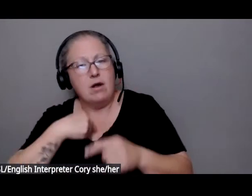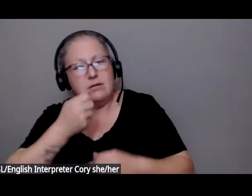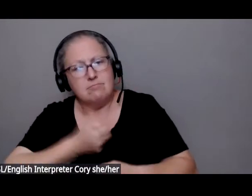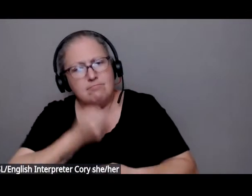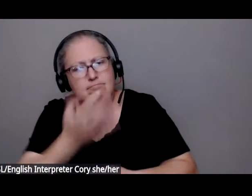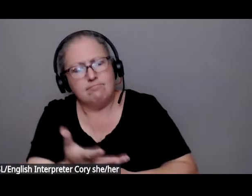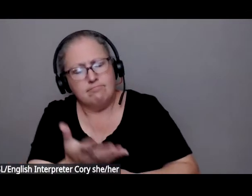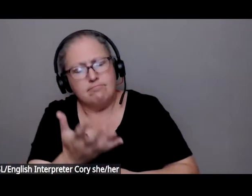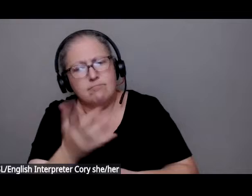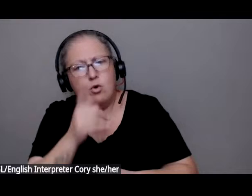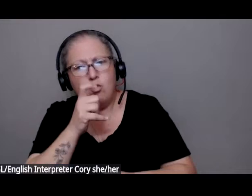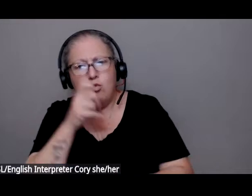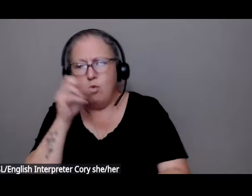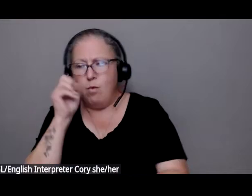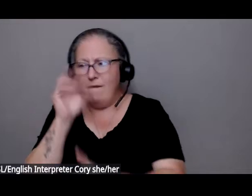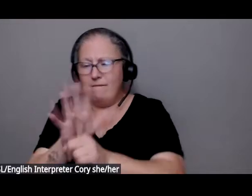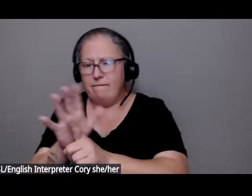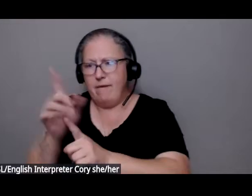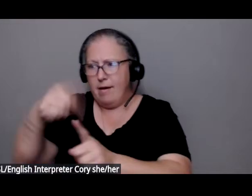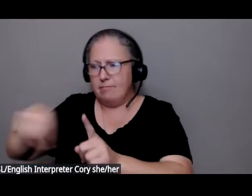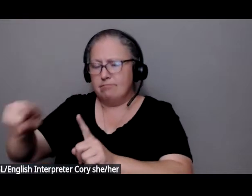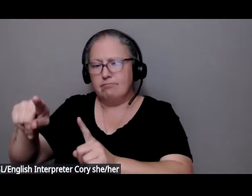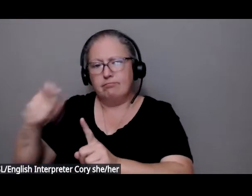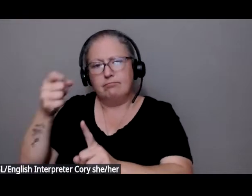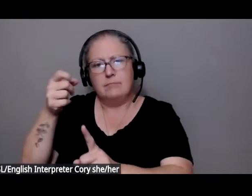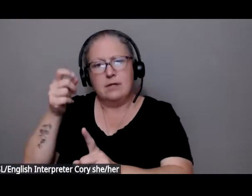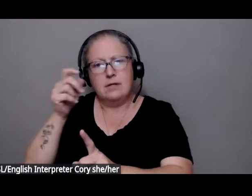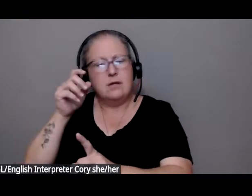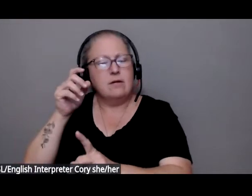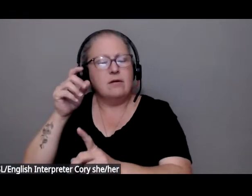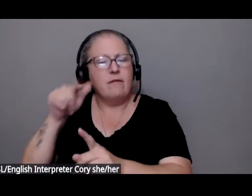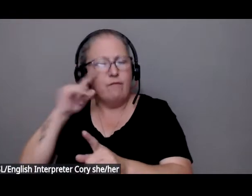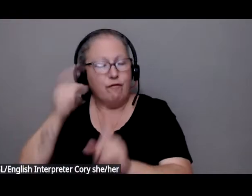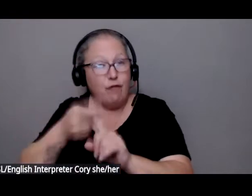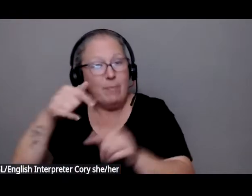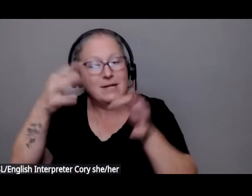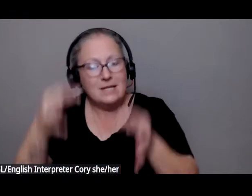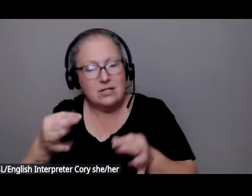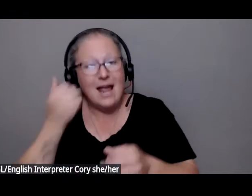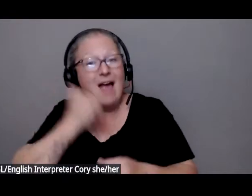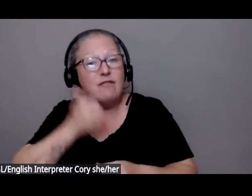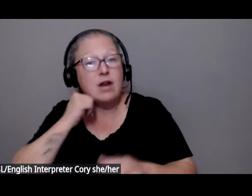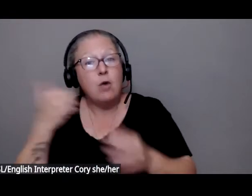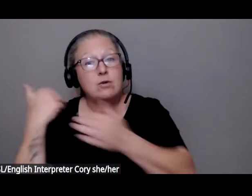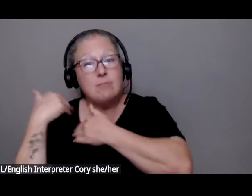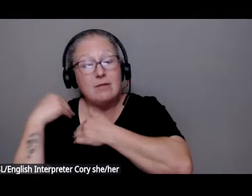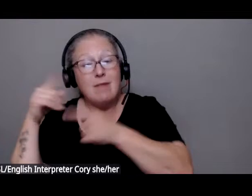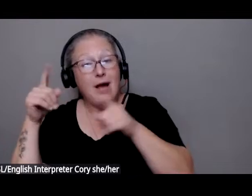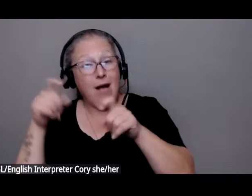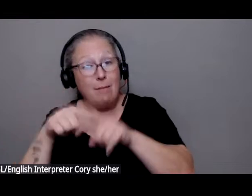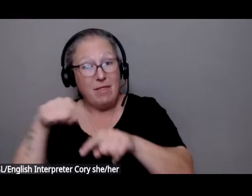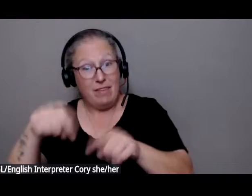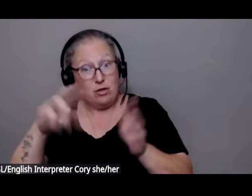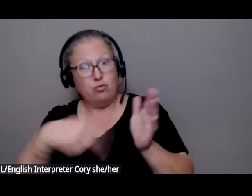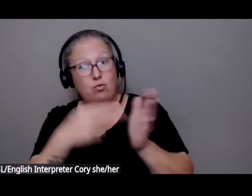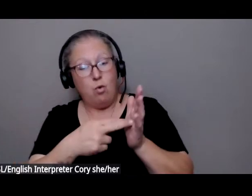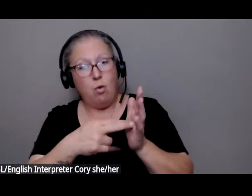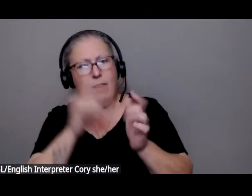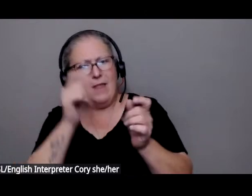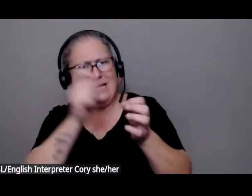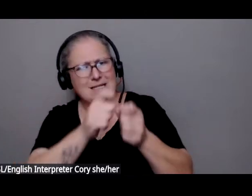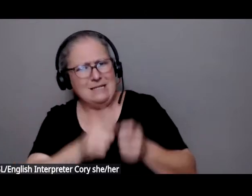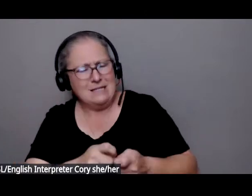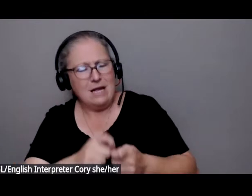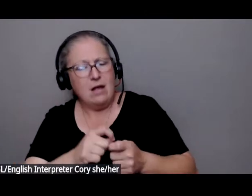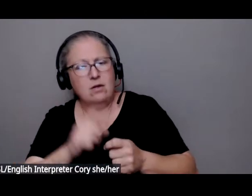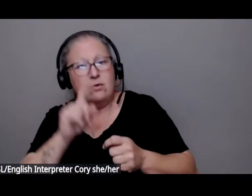directly impacted by this decision. The day-to-day responsibilities and complexities of this role are details that respectfully